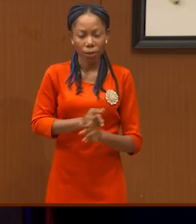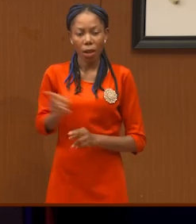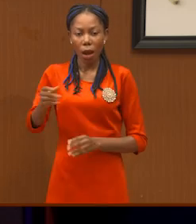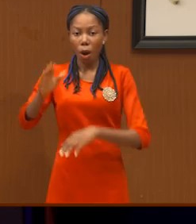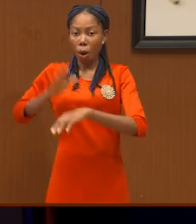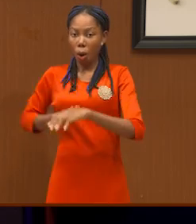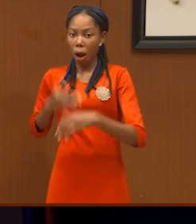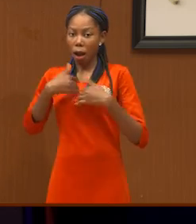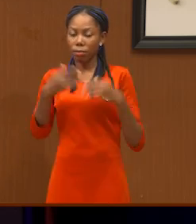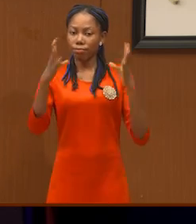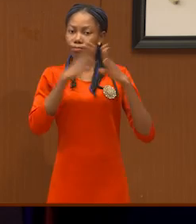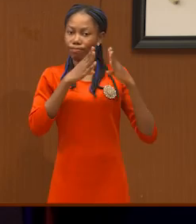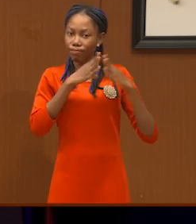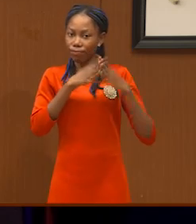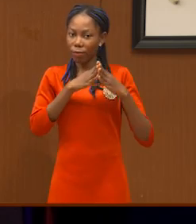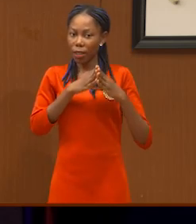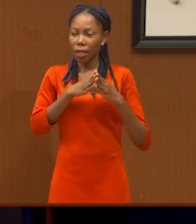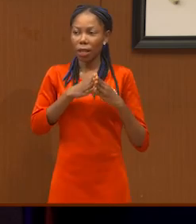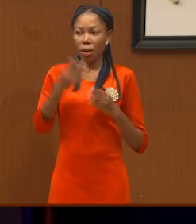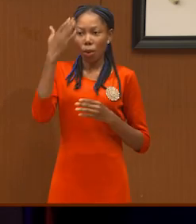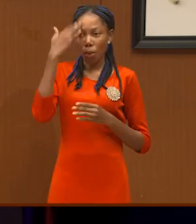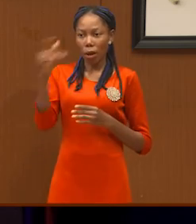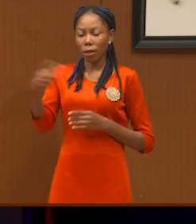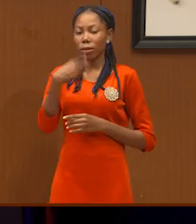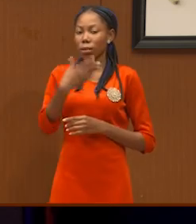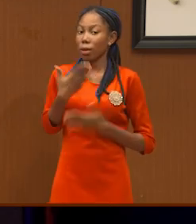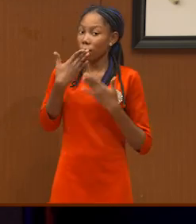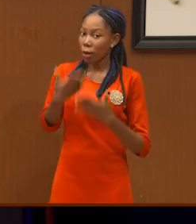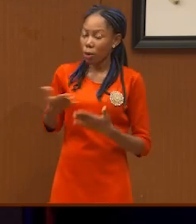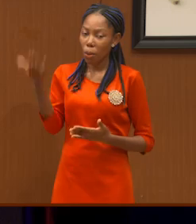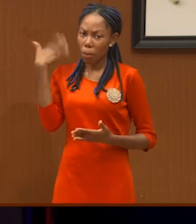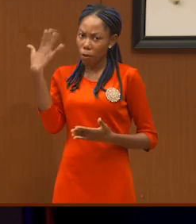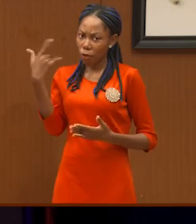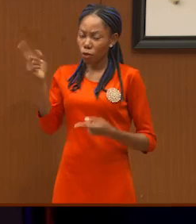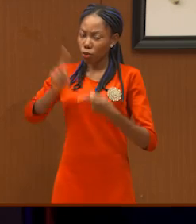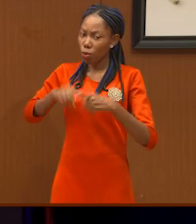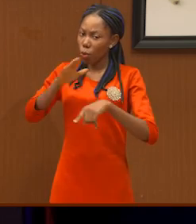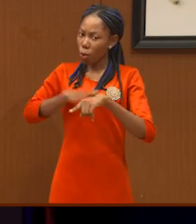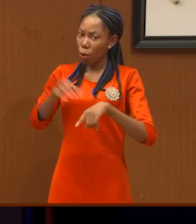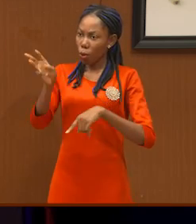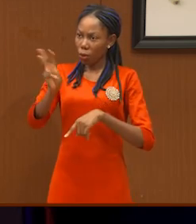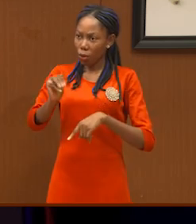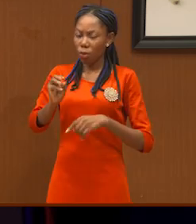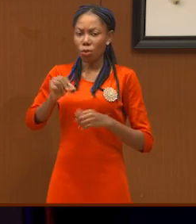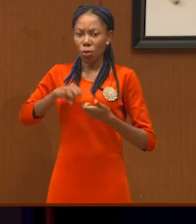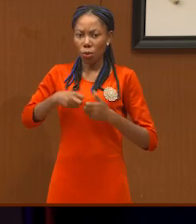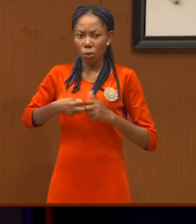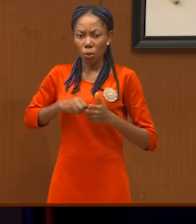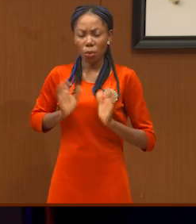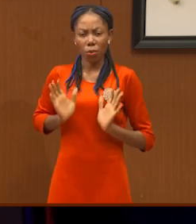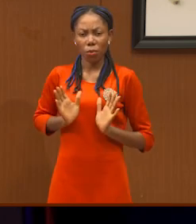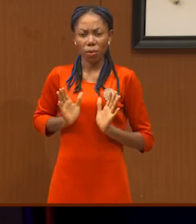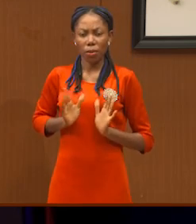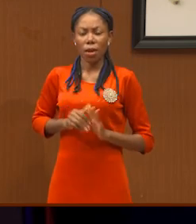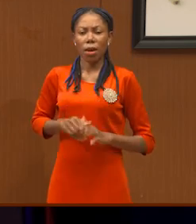meeting. That's why when I started, I said I appreciate him. He called me and said, okay, fine, you can go with all of this. No strings